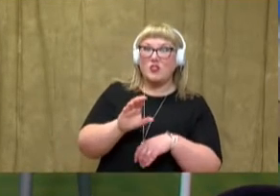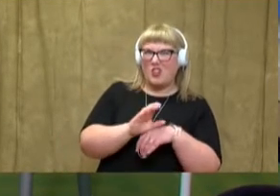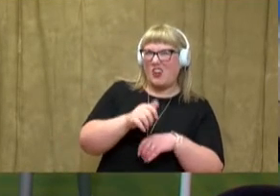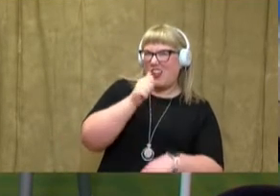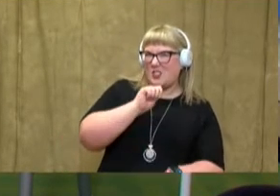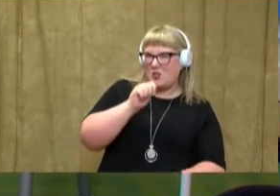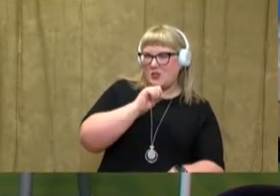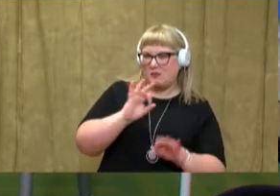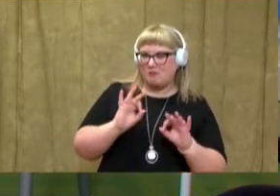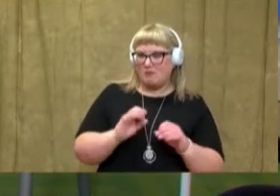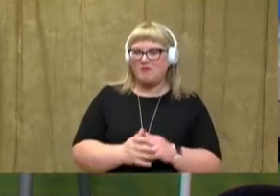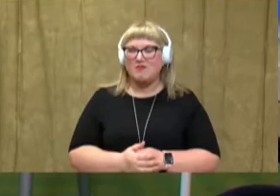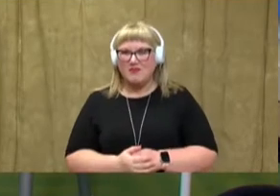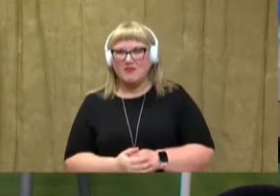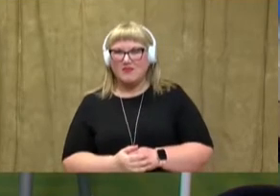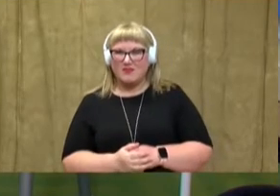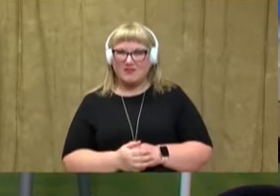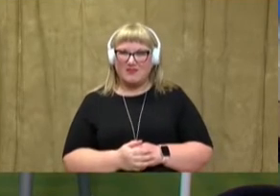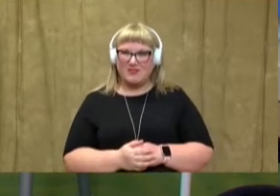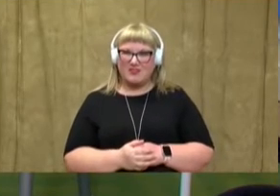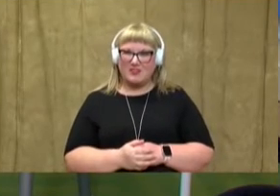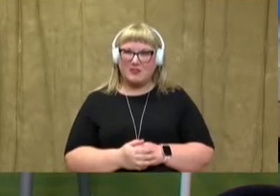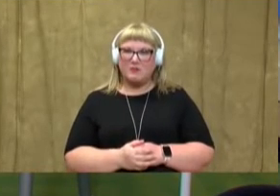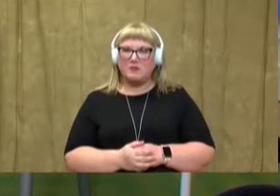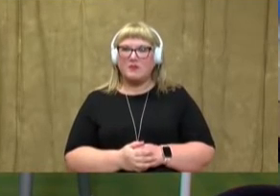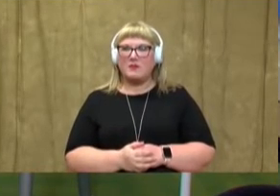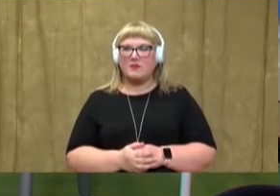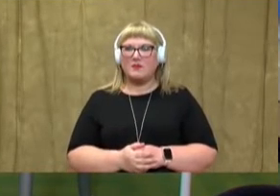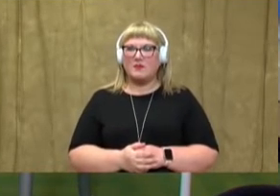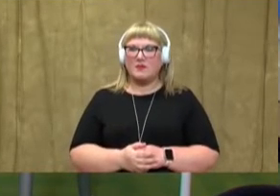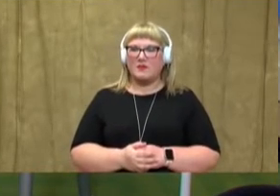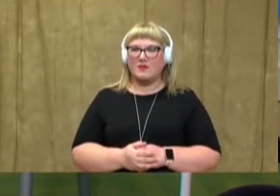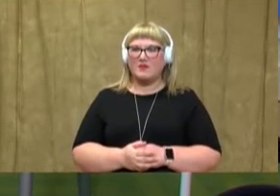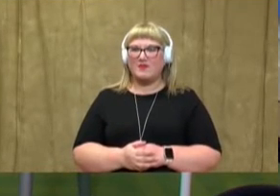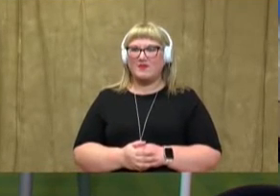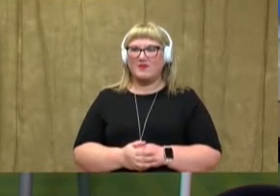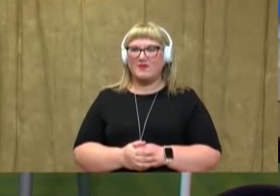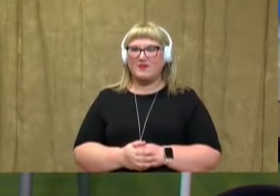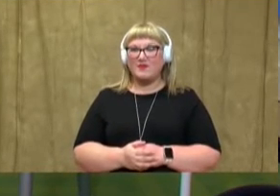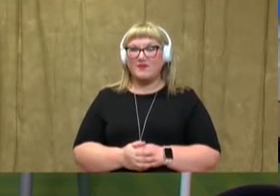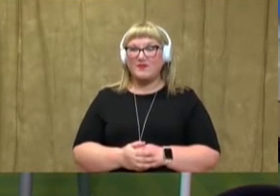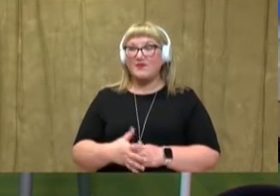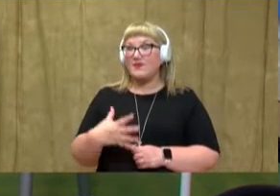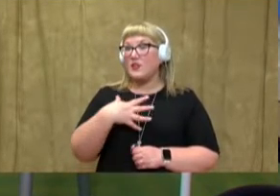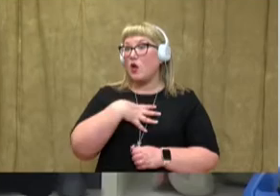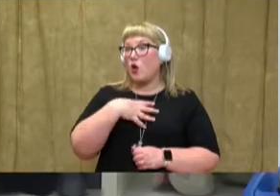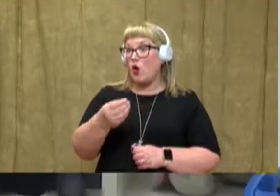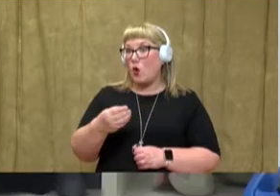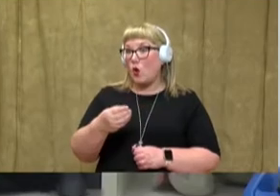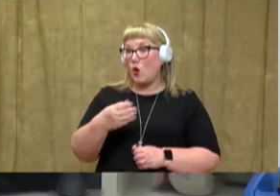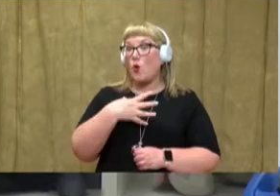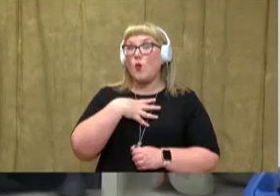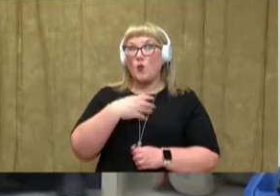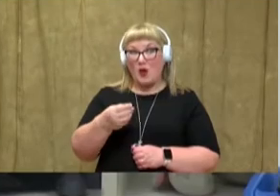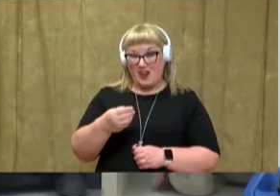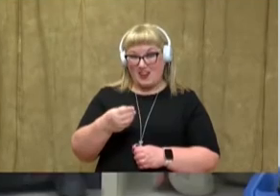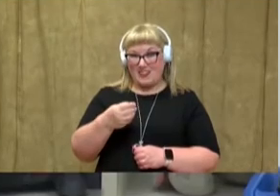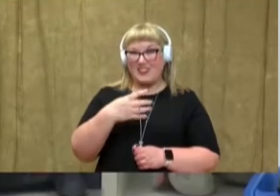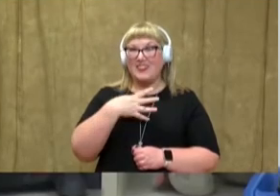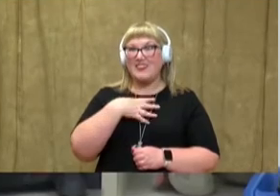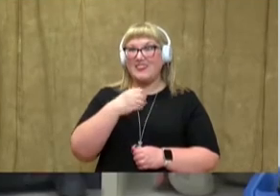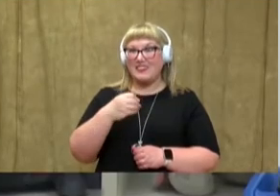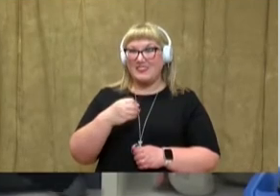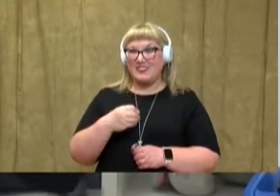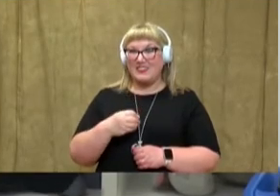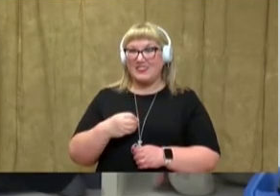you see something the caterpillar ate, let me know, because I can't eat that. Blanco. Blanco es